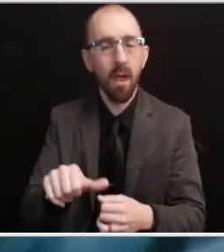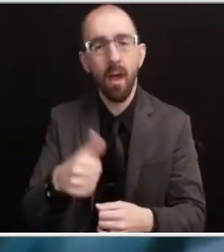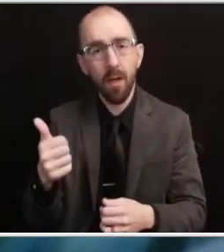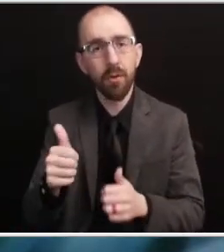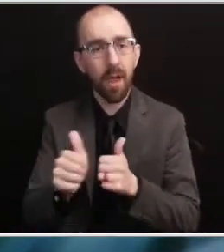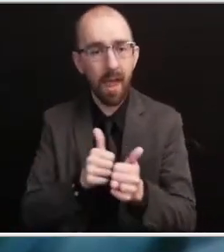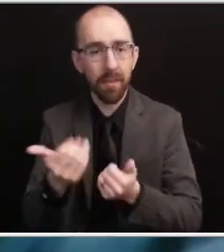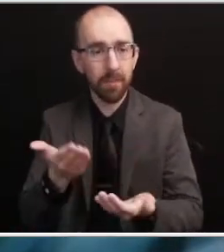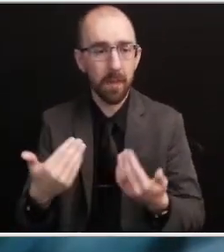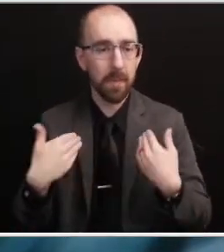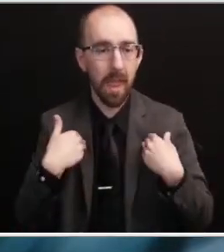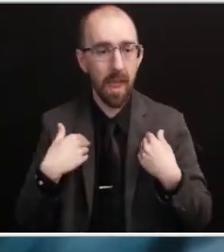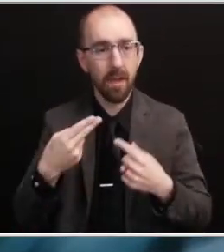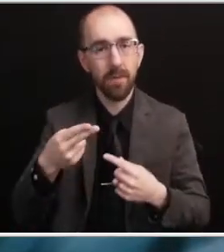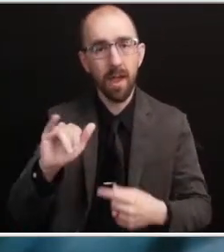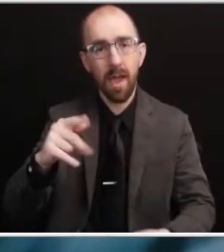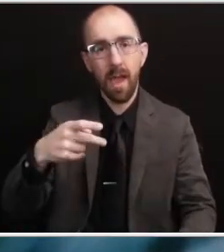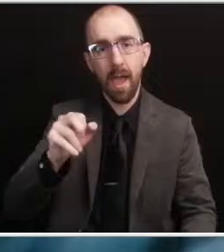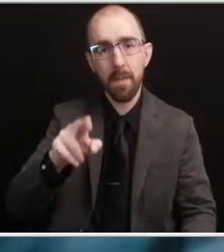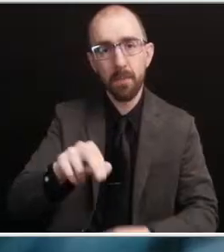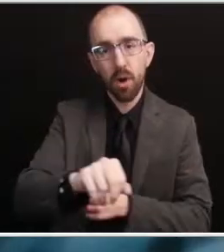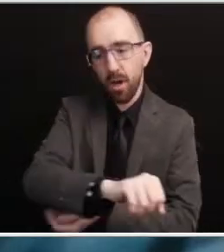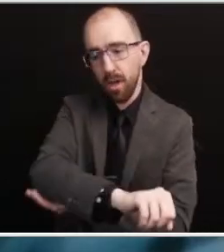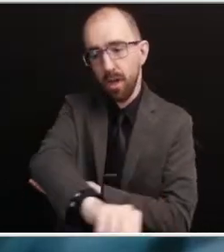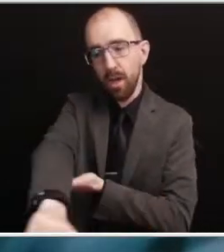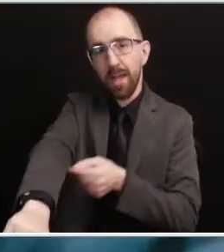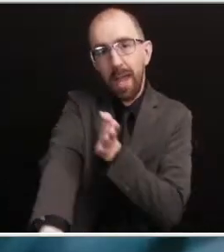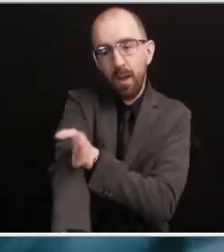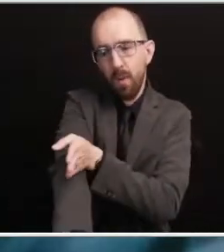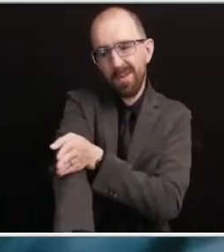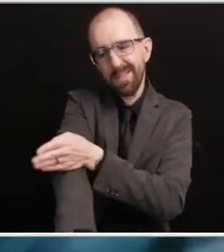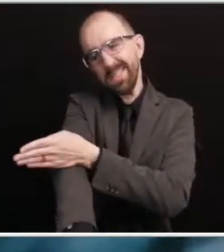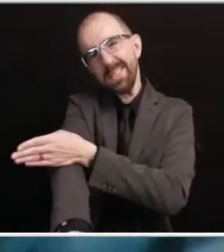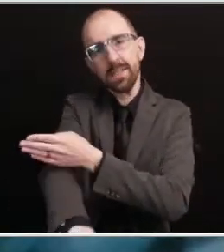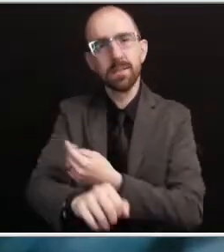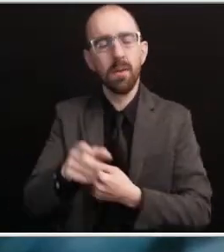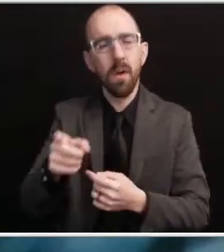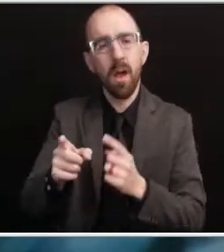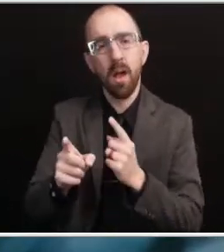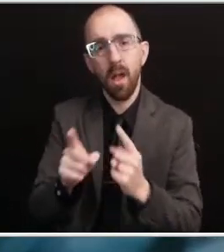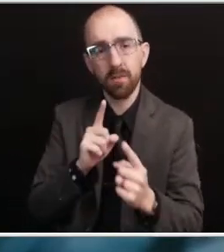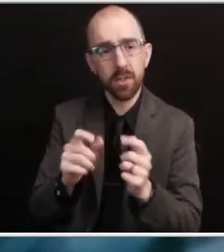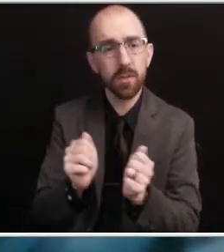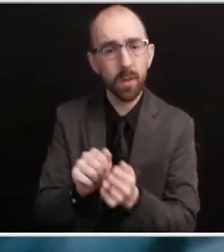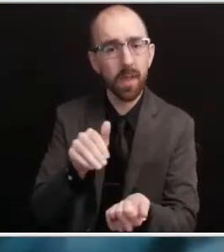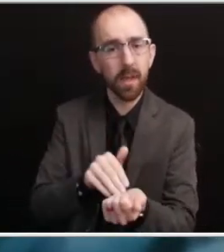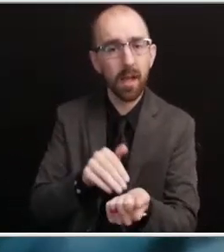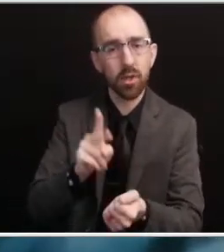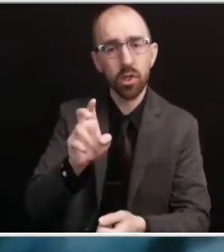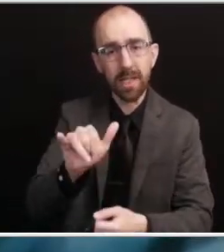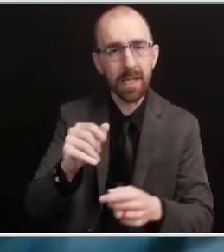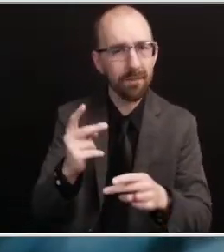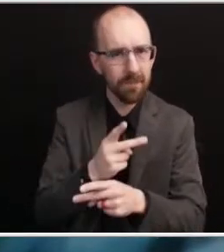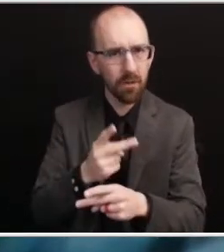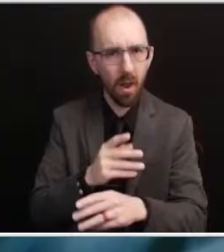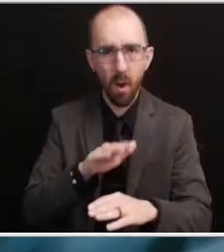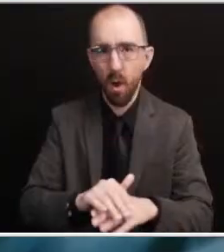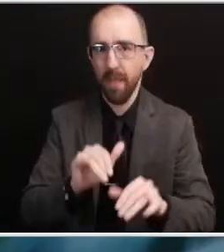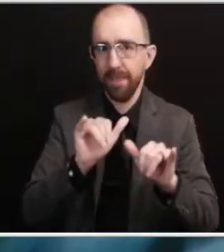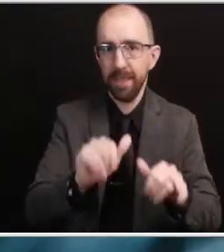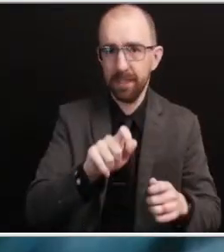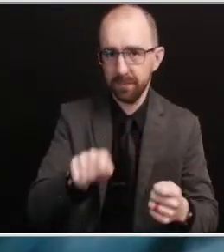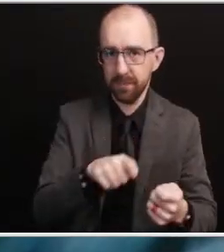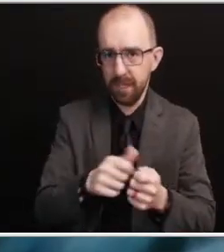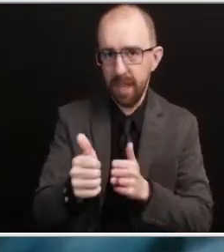have hyperextension of their elbow. So then it's a conversation with Dr. Key to figure out, okay, on this particular athlete, how